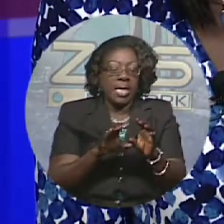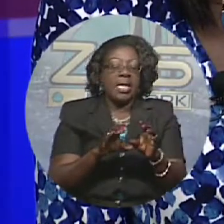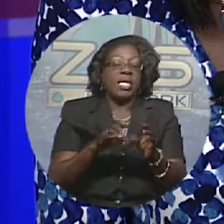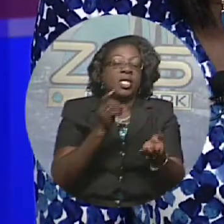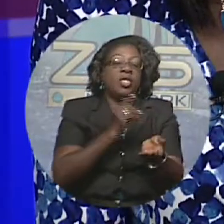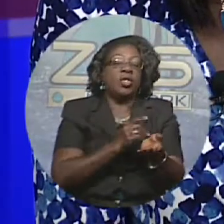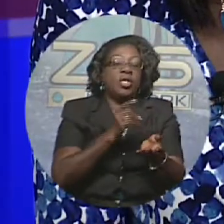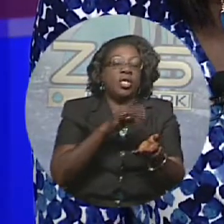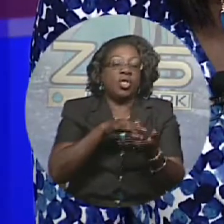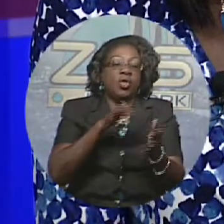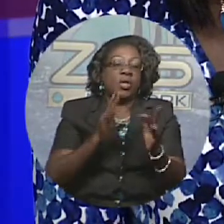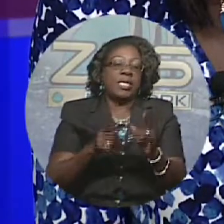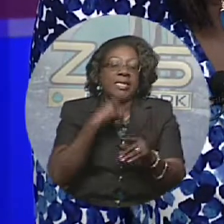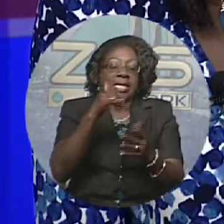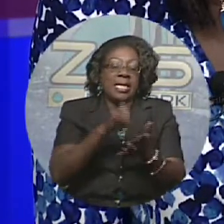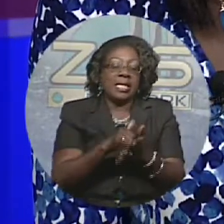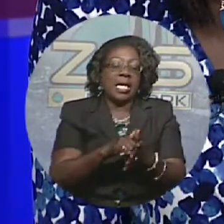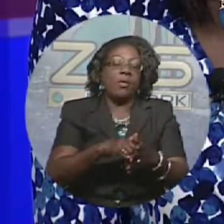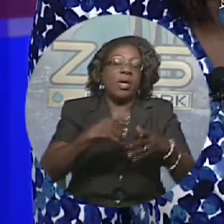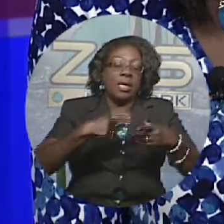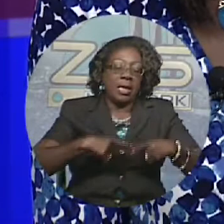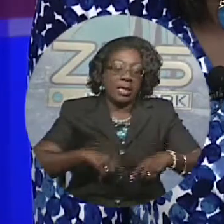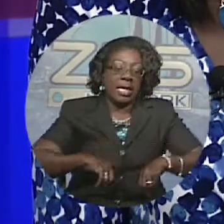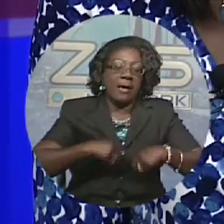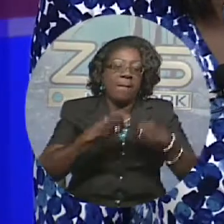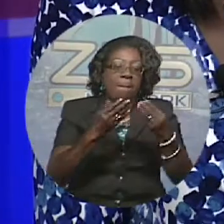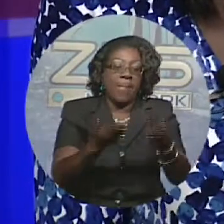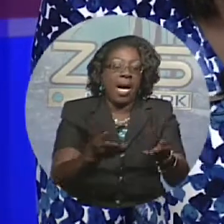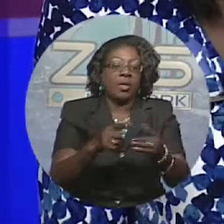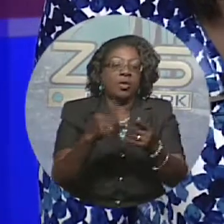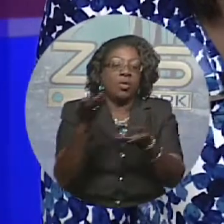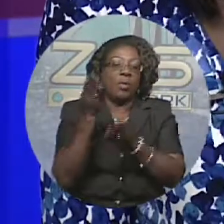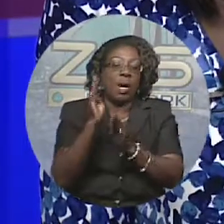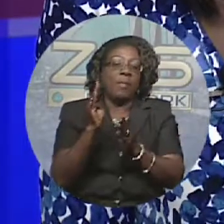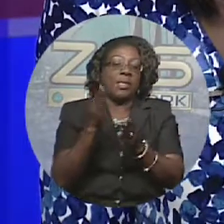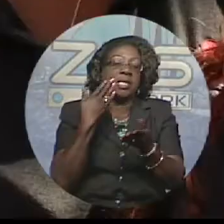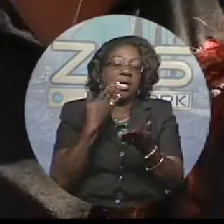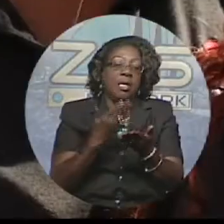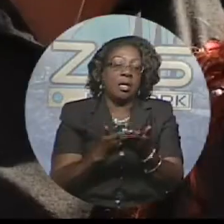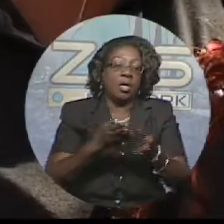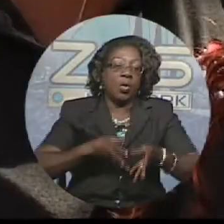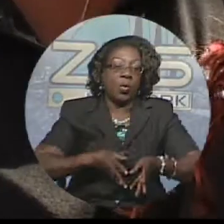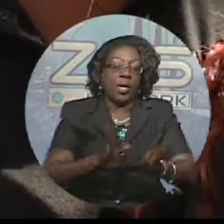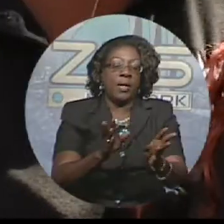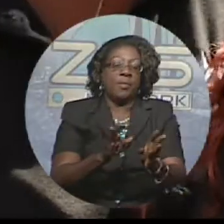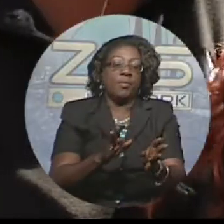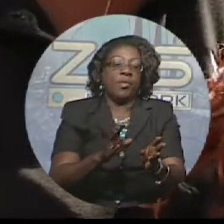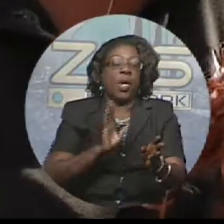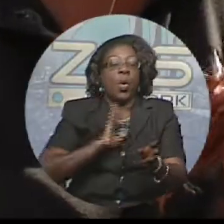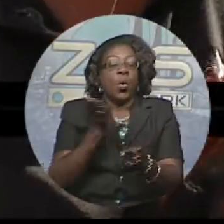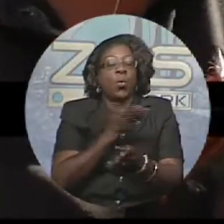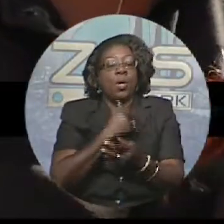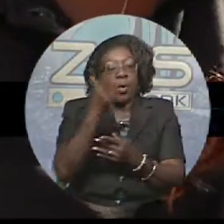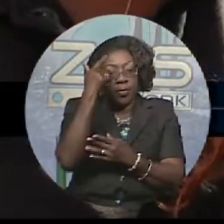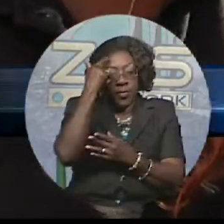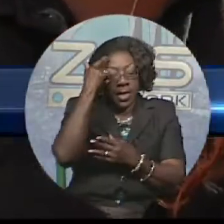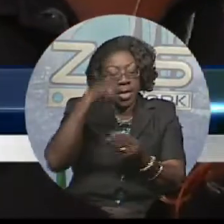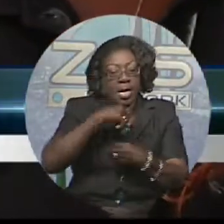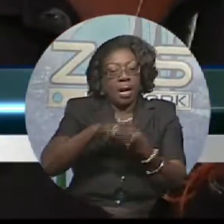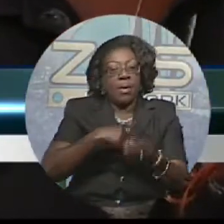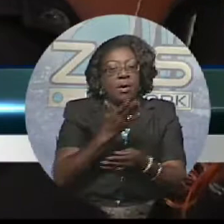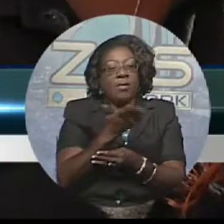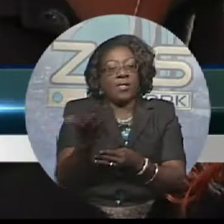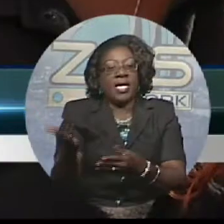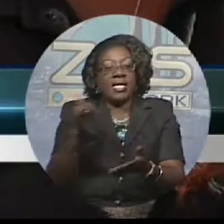movement that would allow them to give back to the Bahamas in a more meaningful way. We were thinking about things that we could help